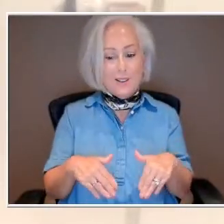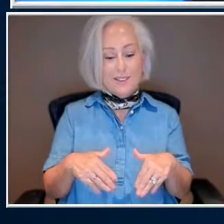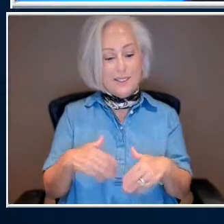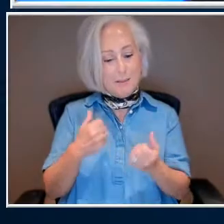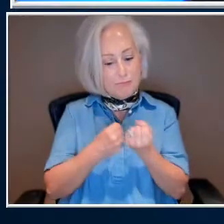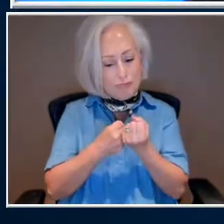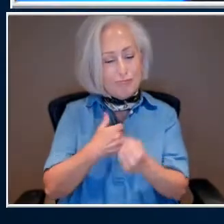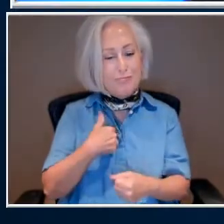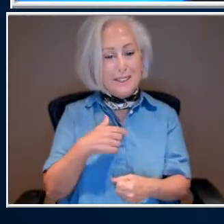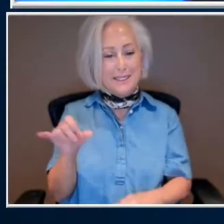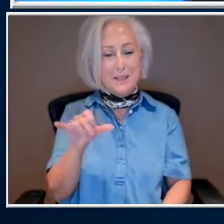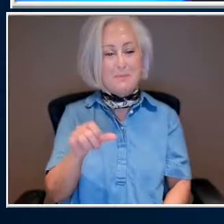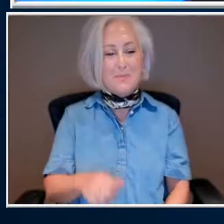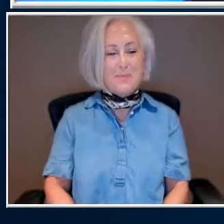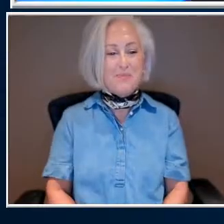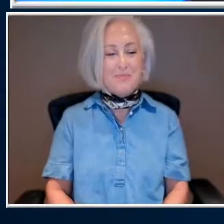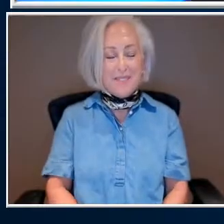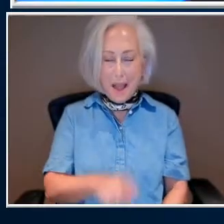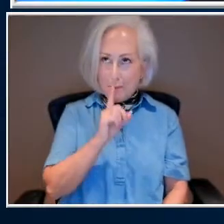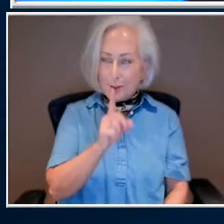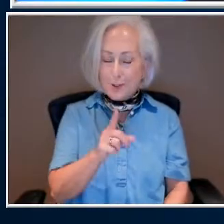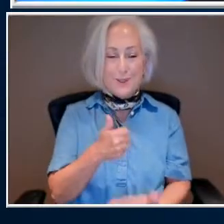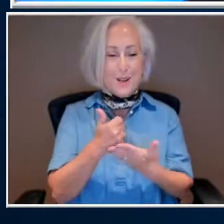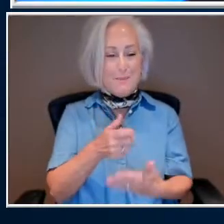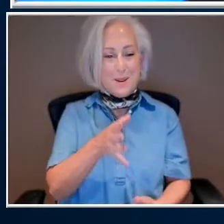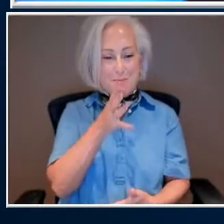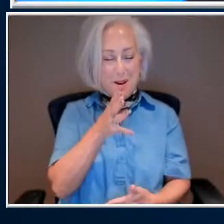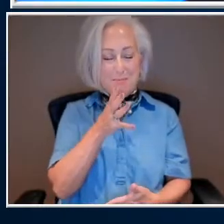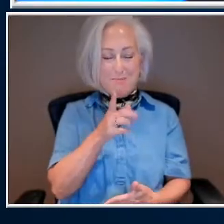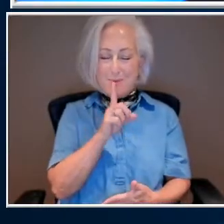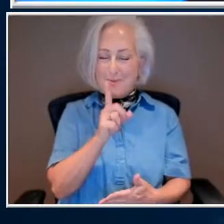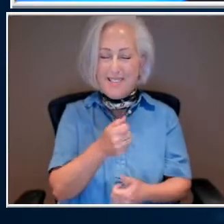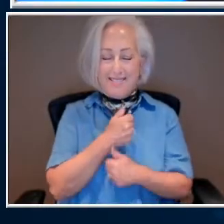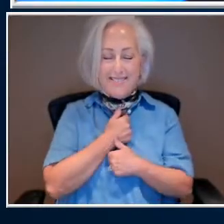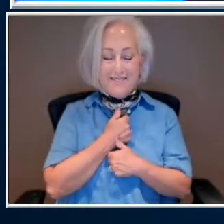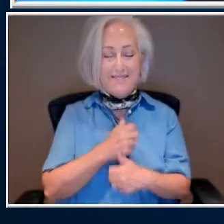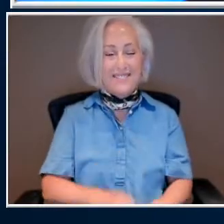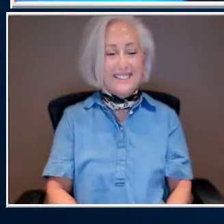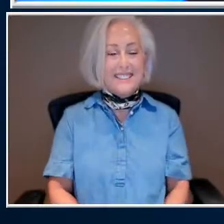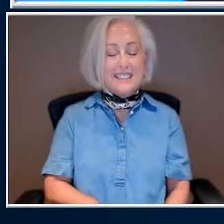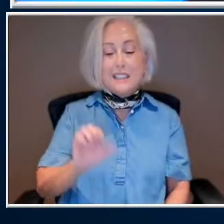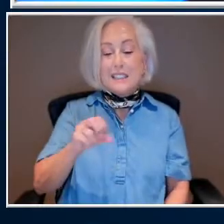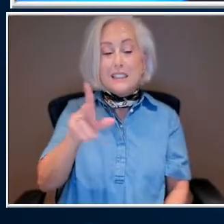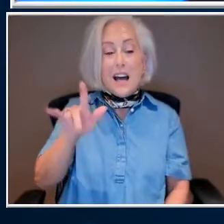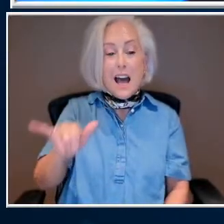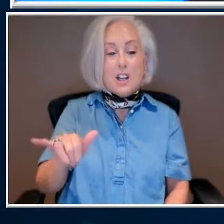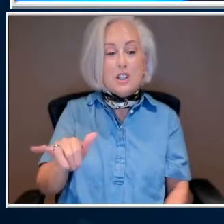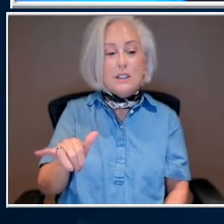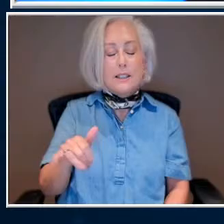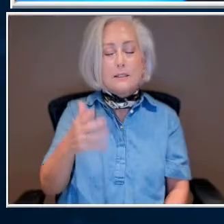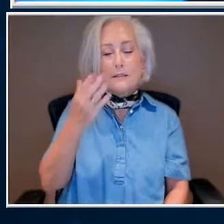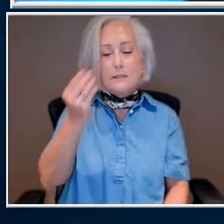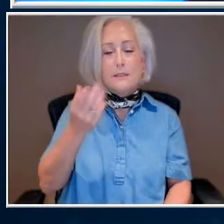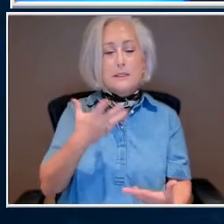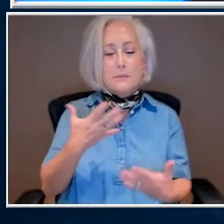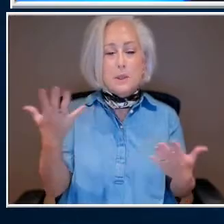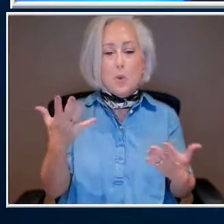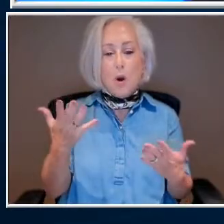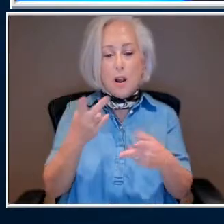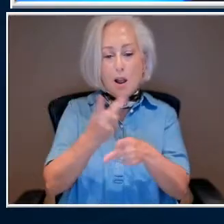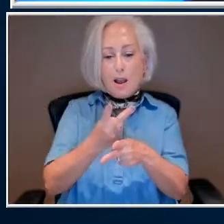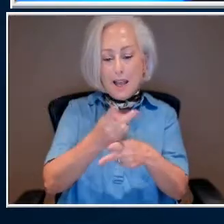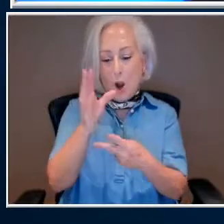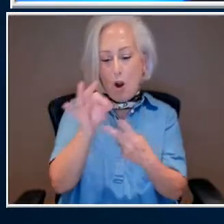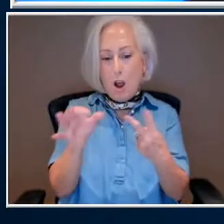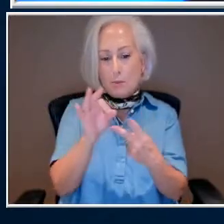bet. Helping out mom, I'm sure they love doing that. So I have to ask you, Ashley, what care options were there where you